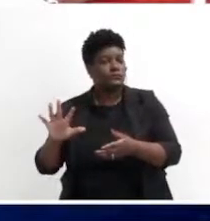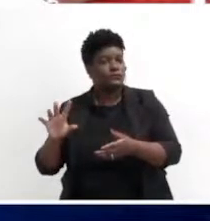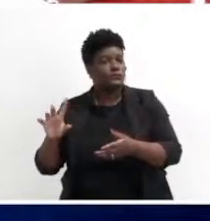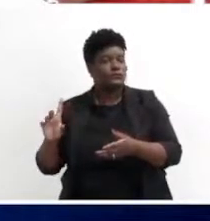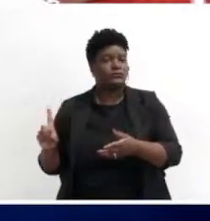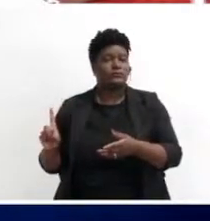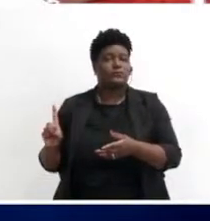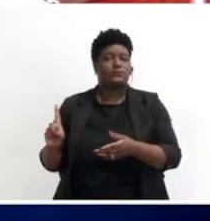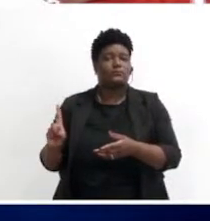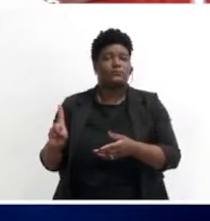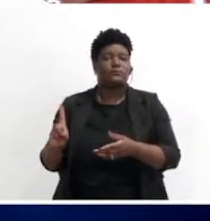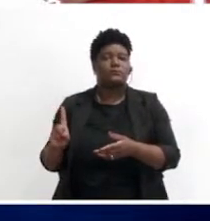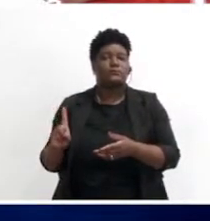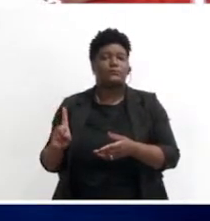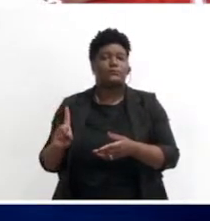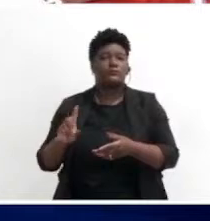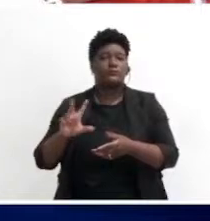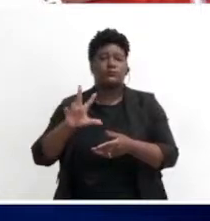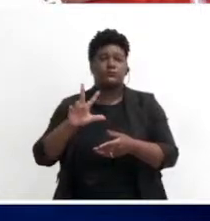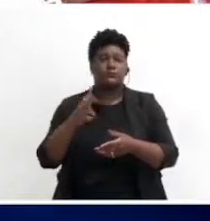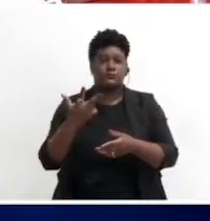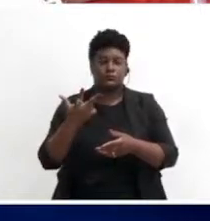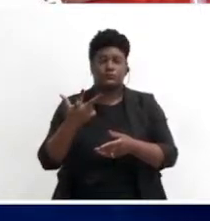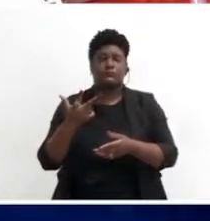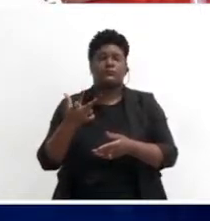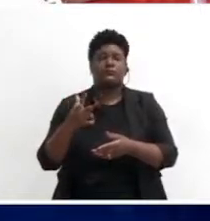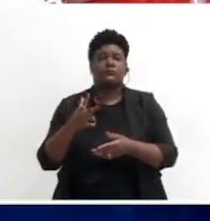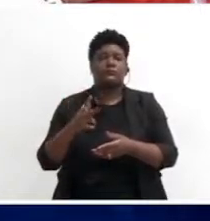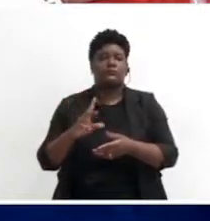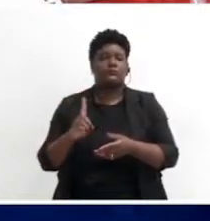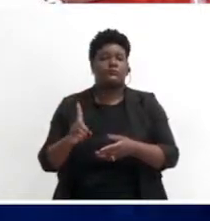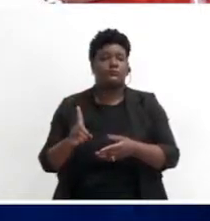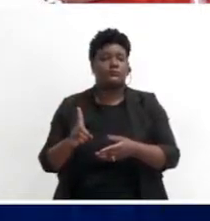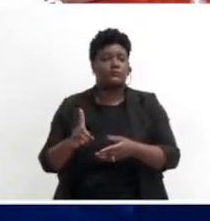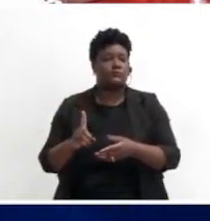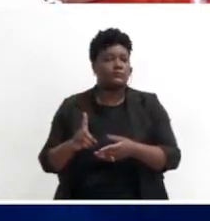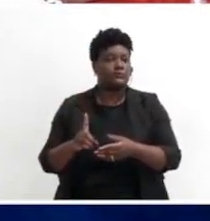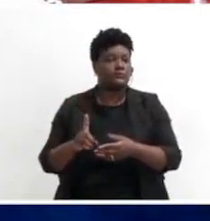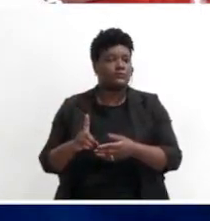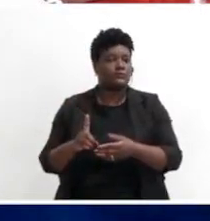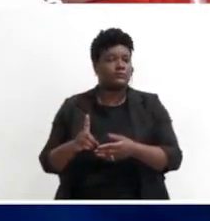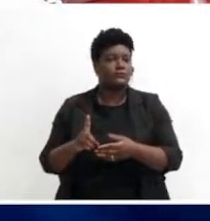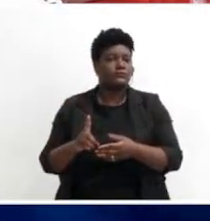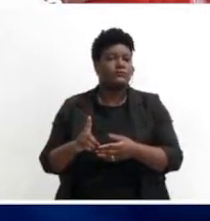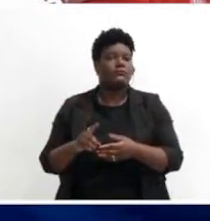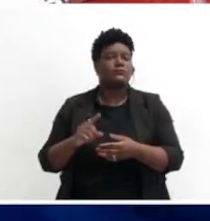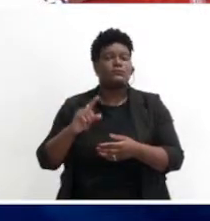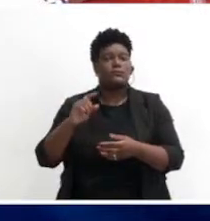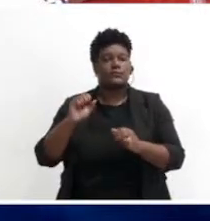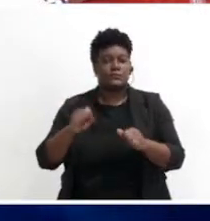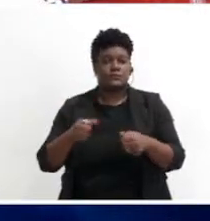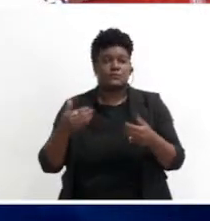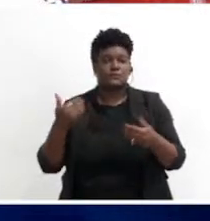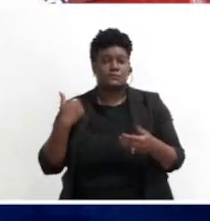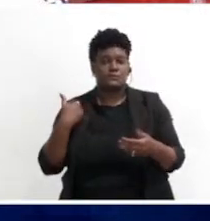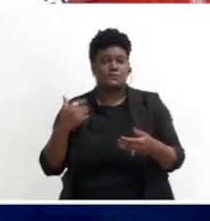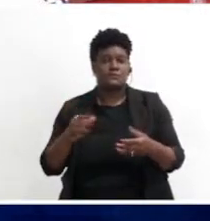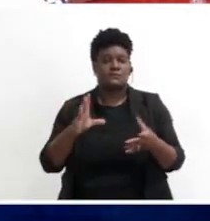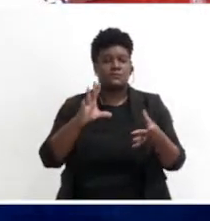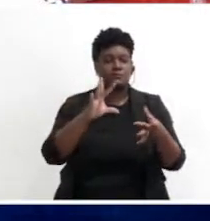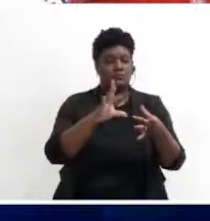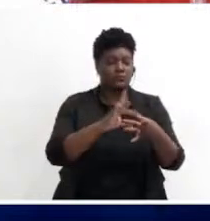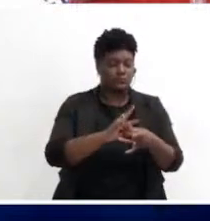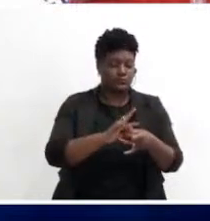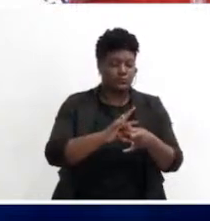a 2.5D interposer. It's a component of the TSVs and the 3D chip stacking. So it's become